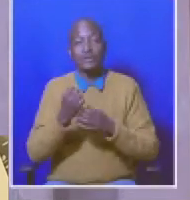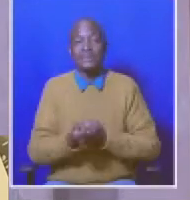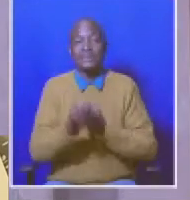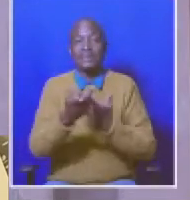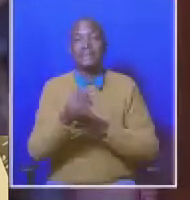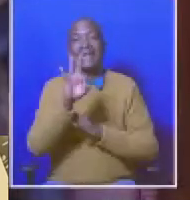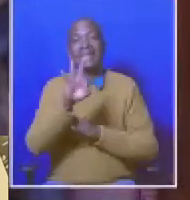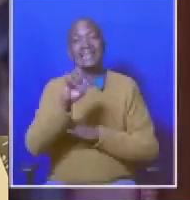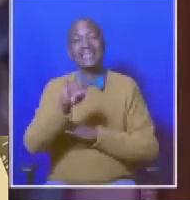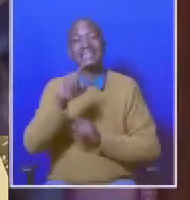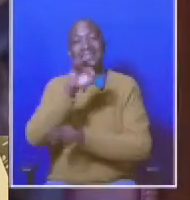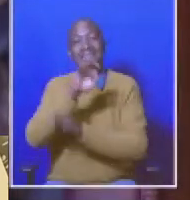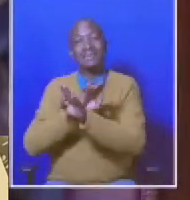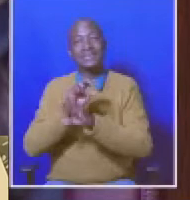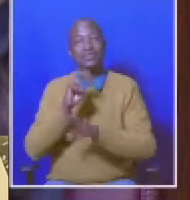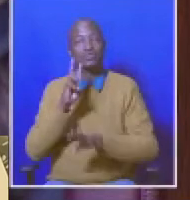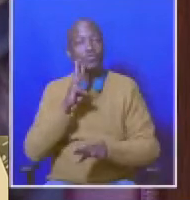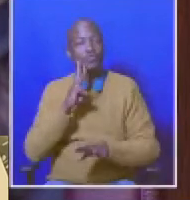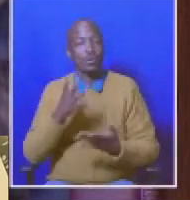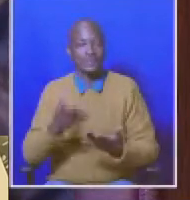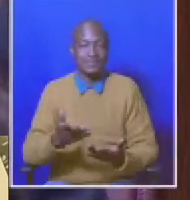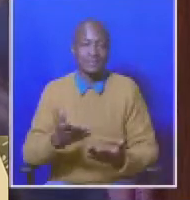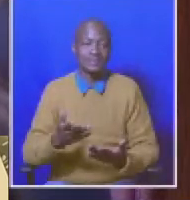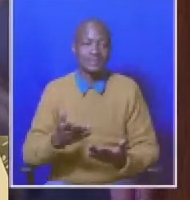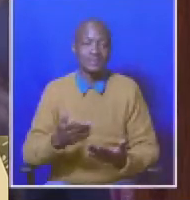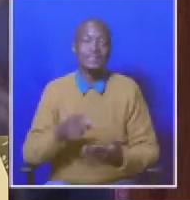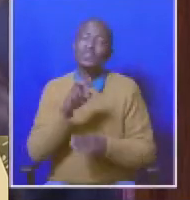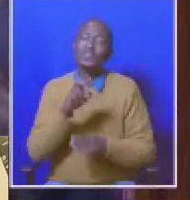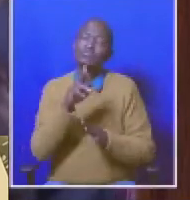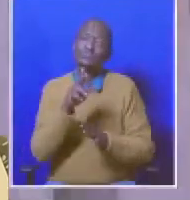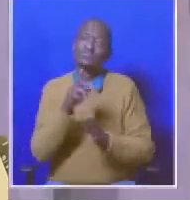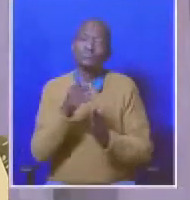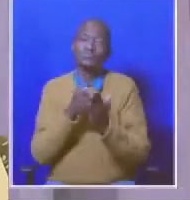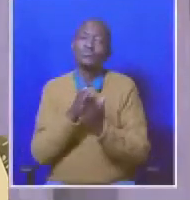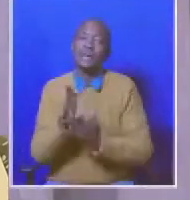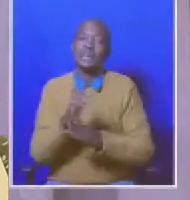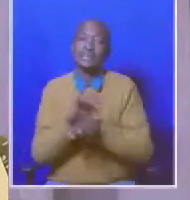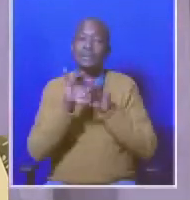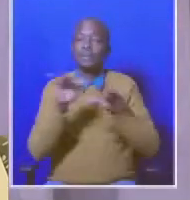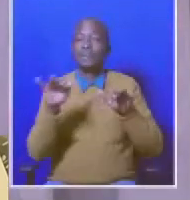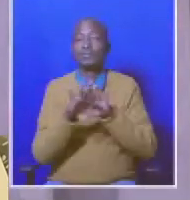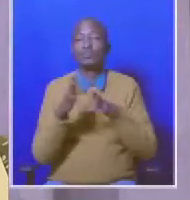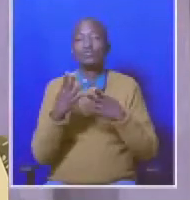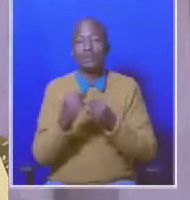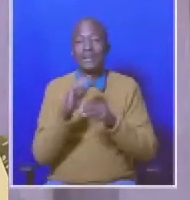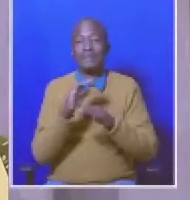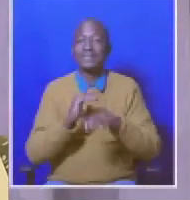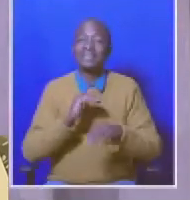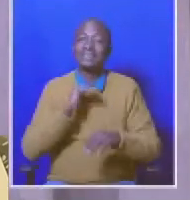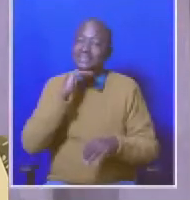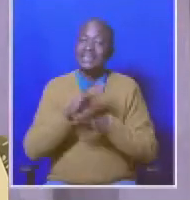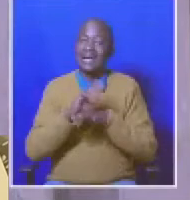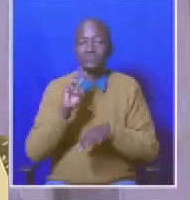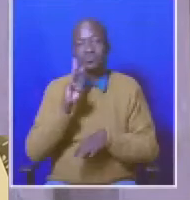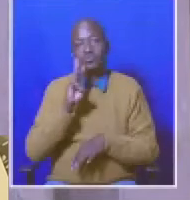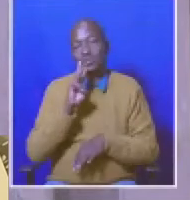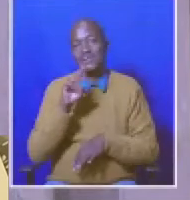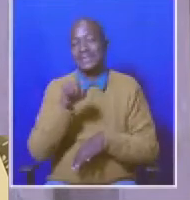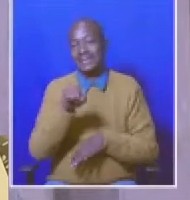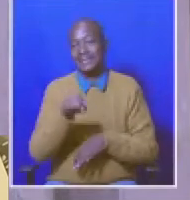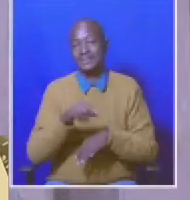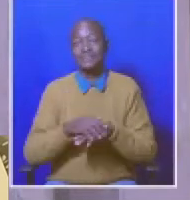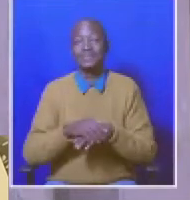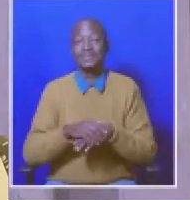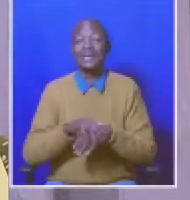30% of water. So you're quite right. So people don't have adequate water. The Free